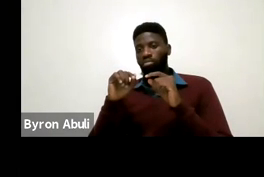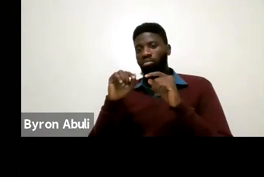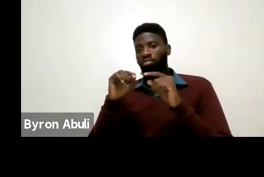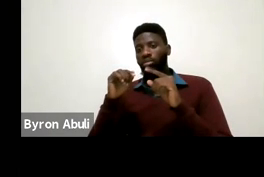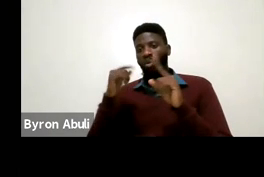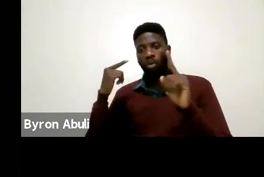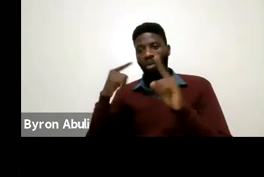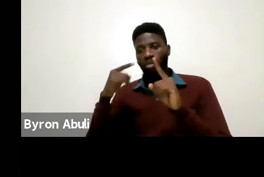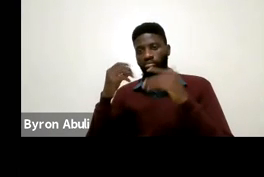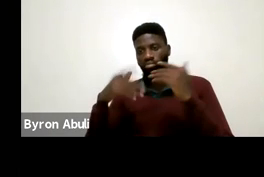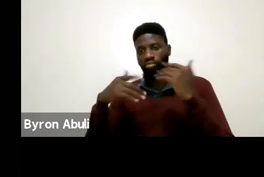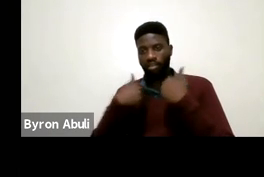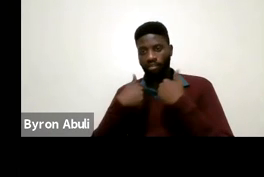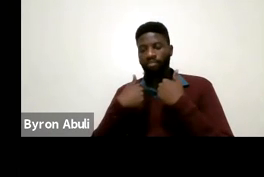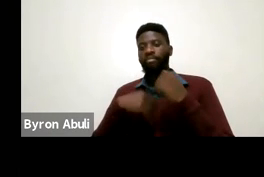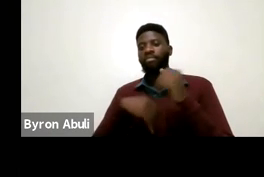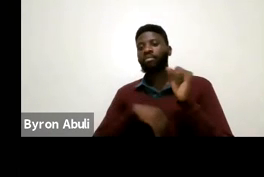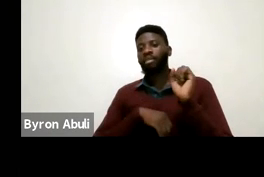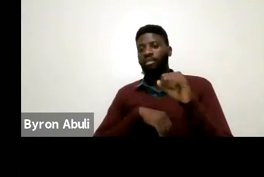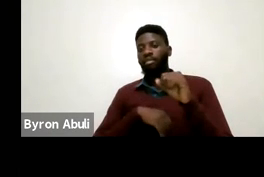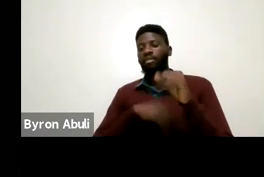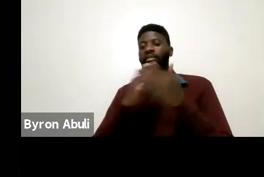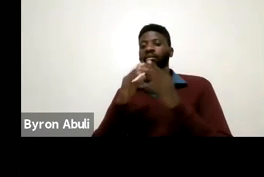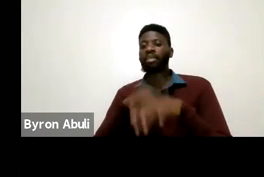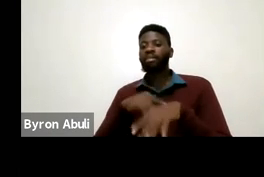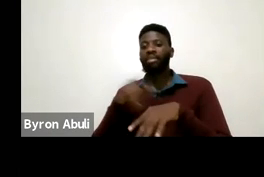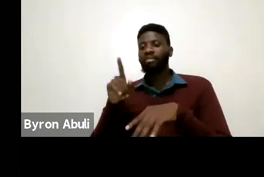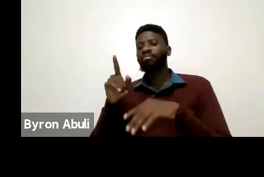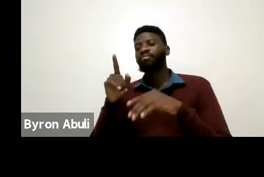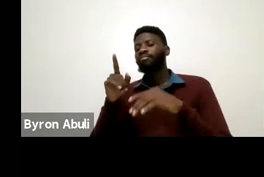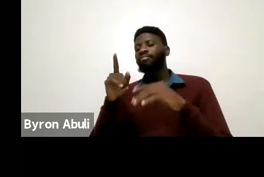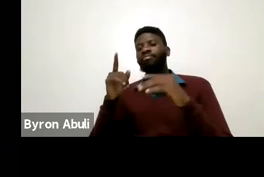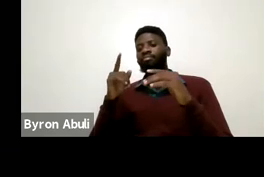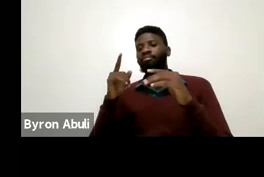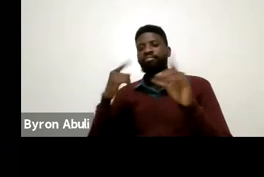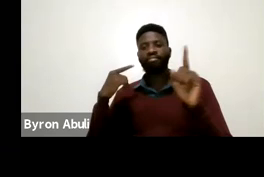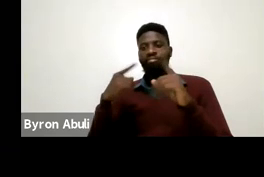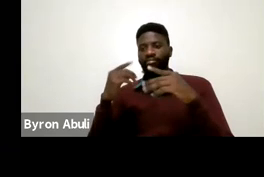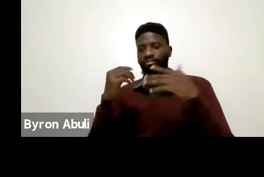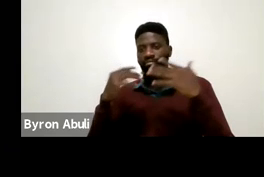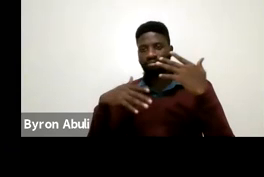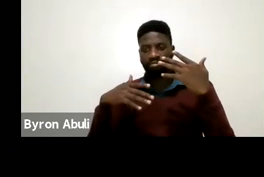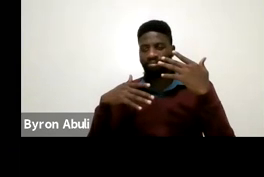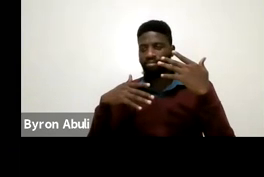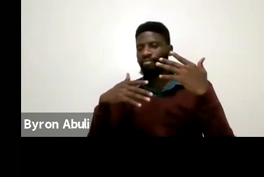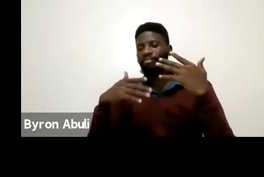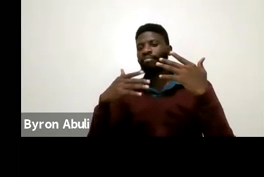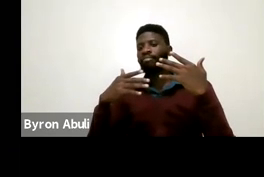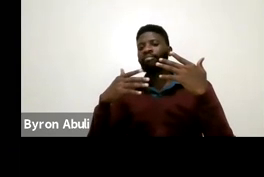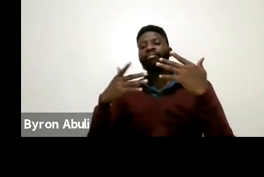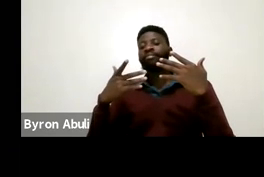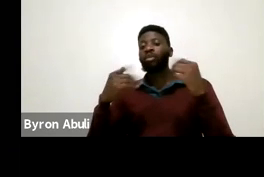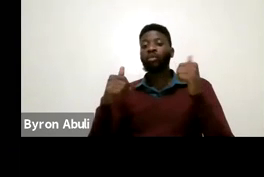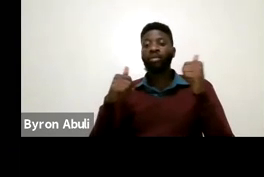Yes. Sometimes you can be lost in so many goals that you have, and you may end up spreading too thin. You want to